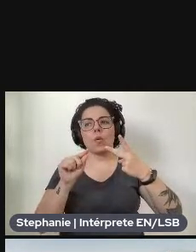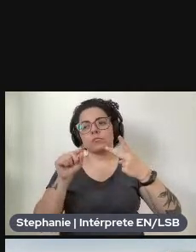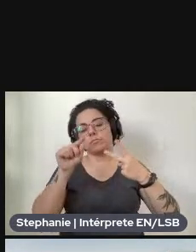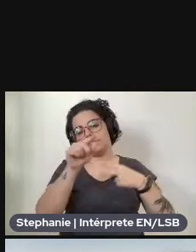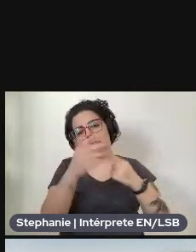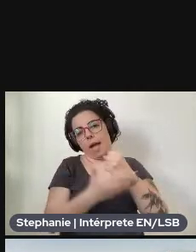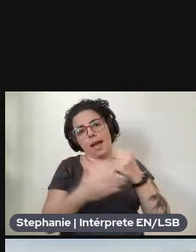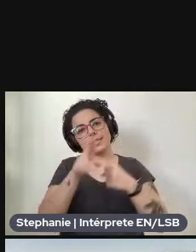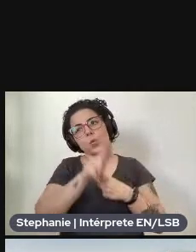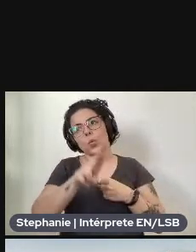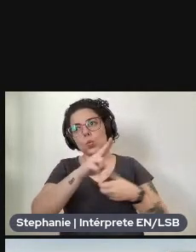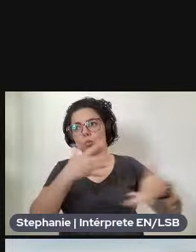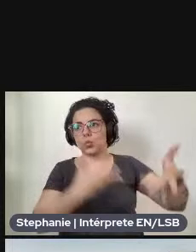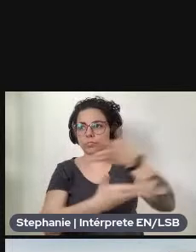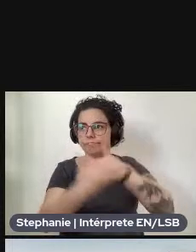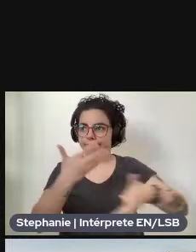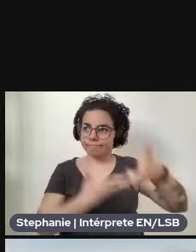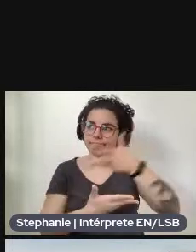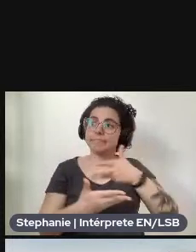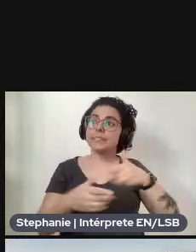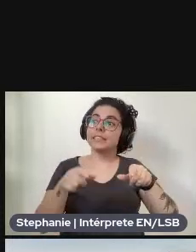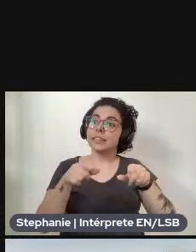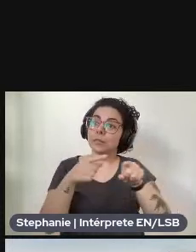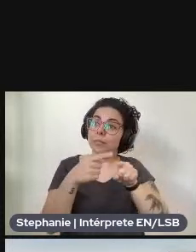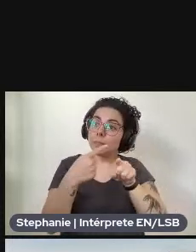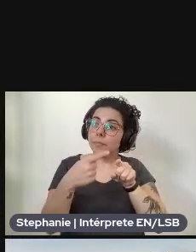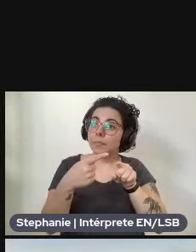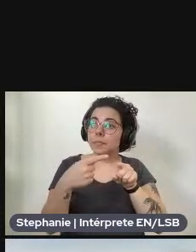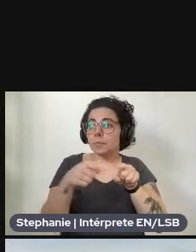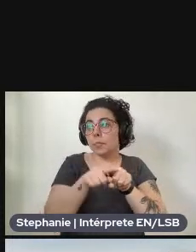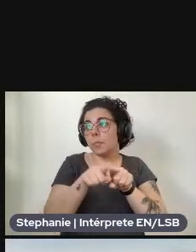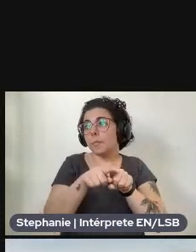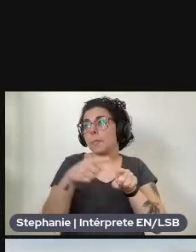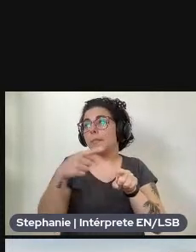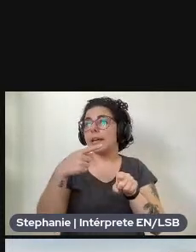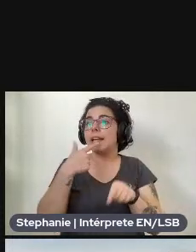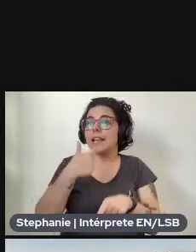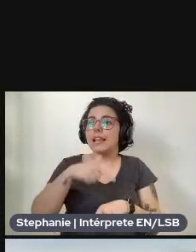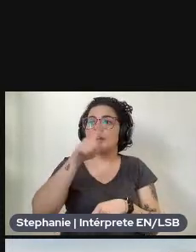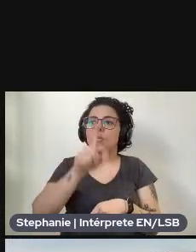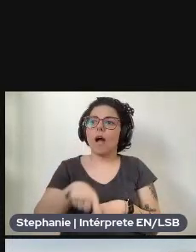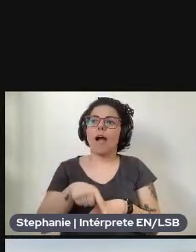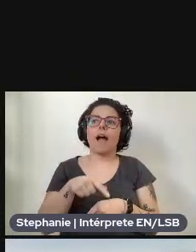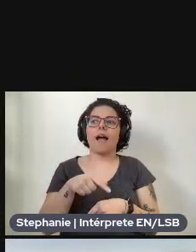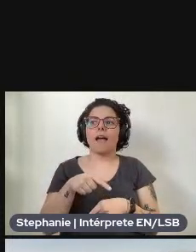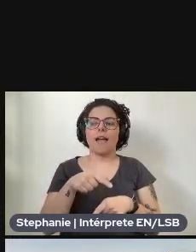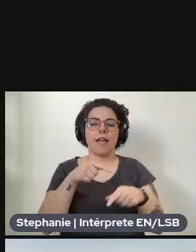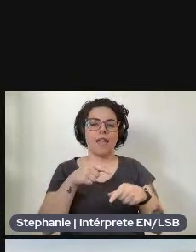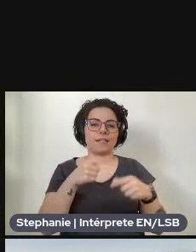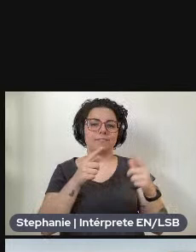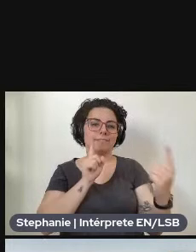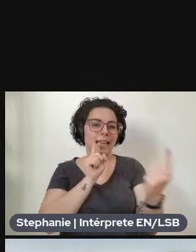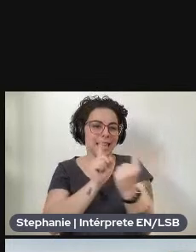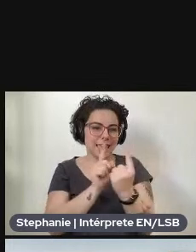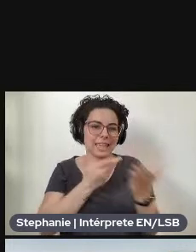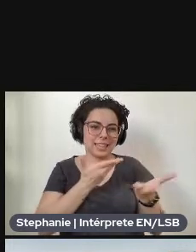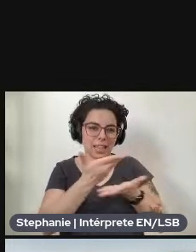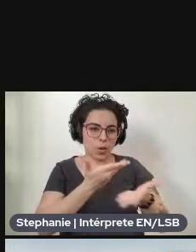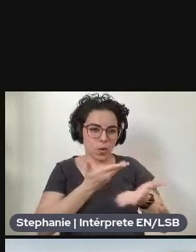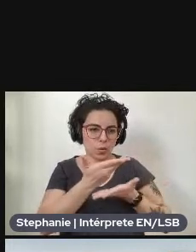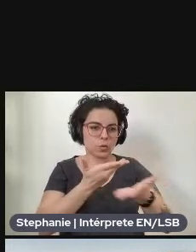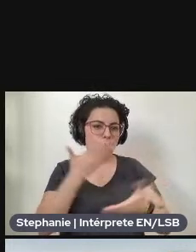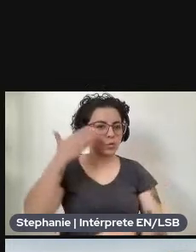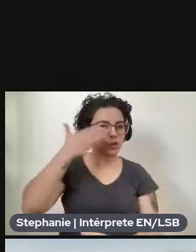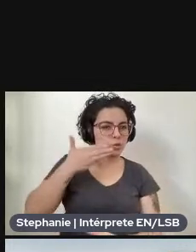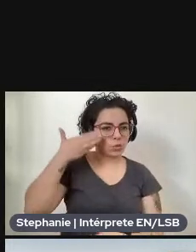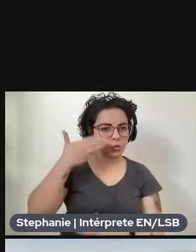usage-based. And in fact, language is seen as the product of interlocutors in discourse. And of course, it's not